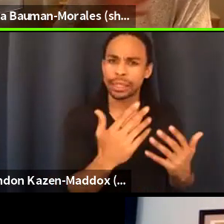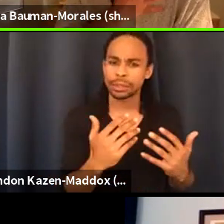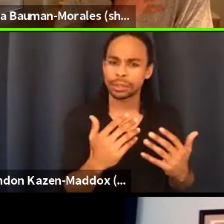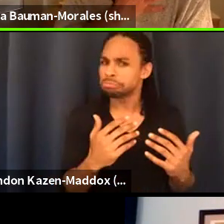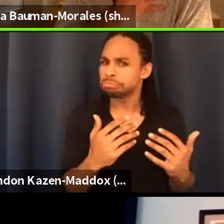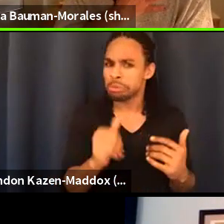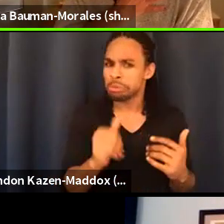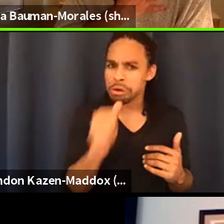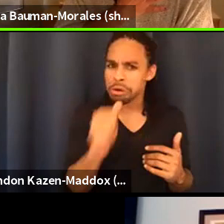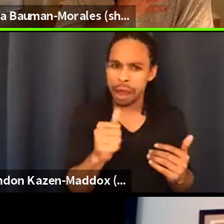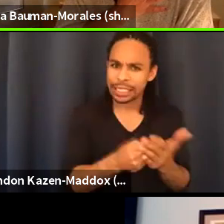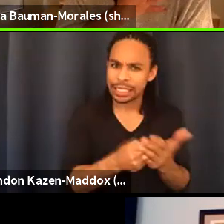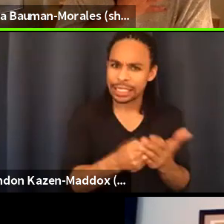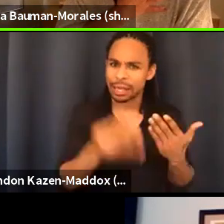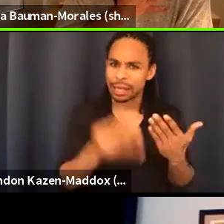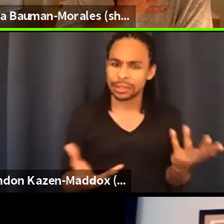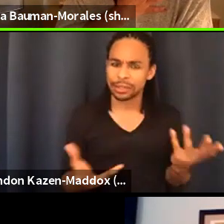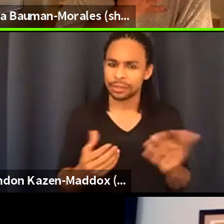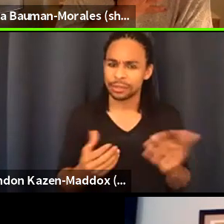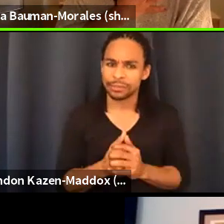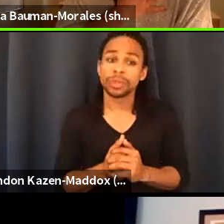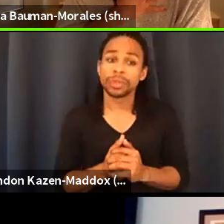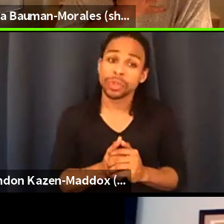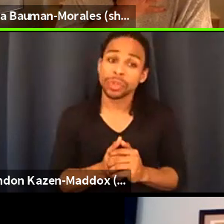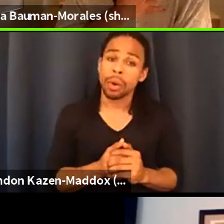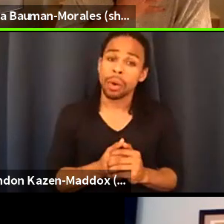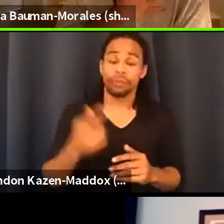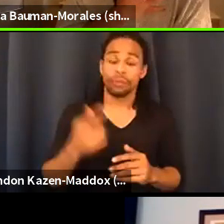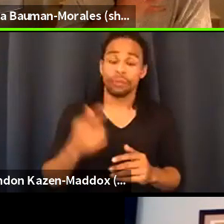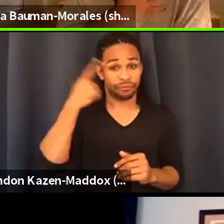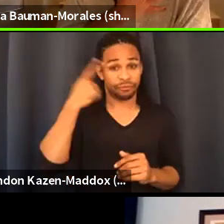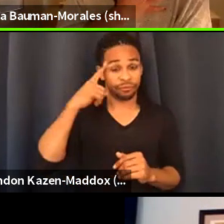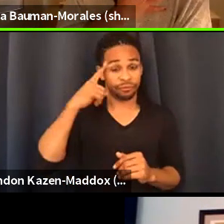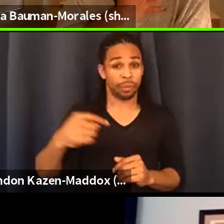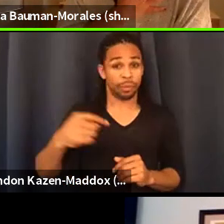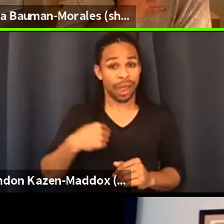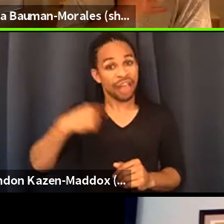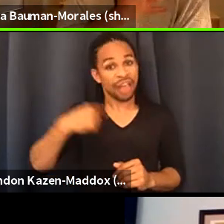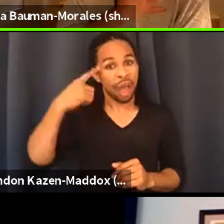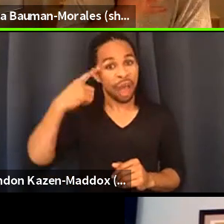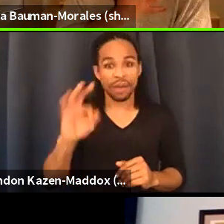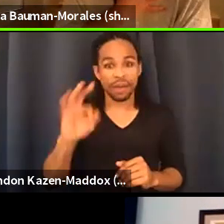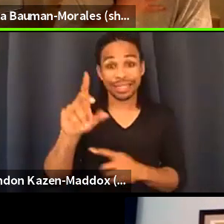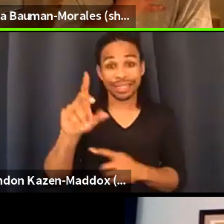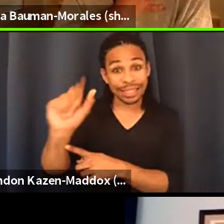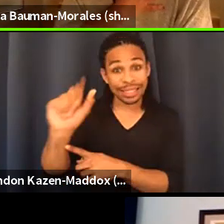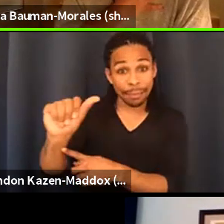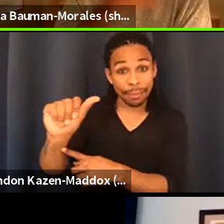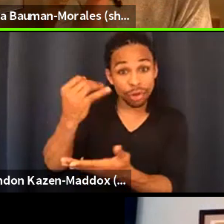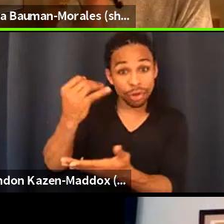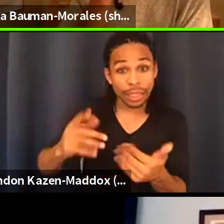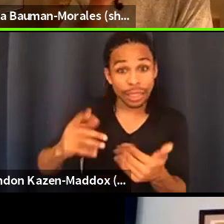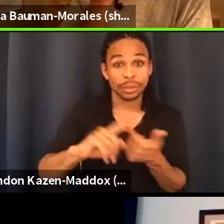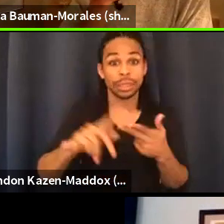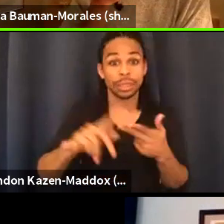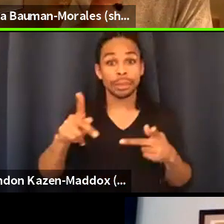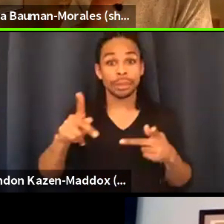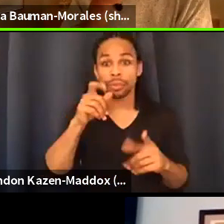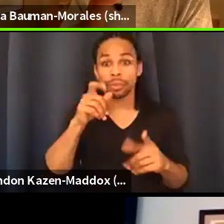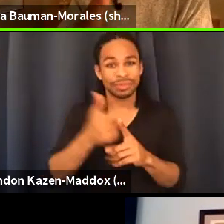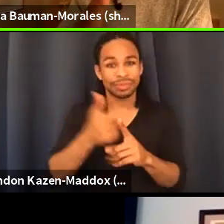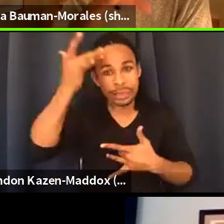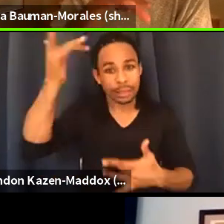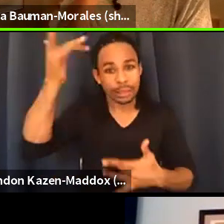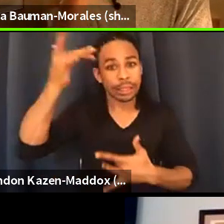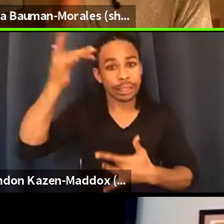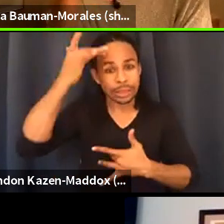deeply, I also thought of disabled artists and chronically sick artists who have been either left out